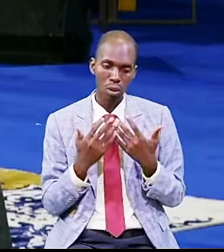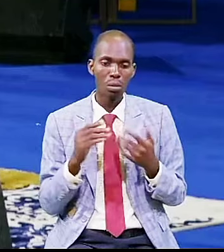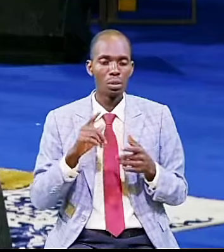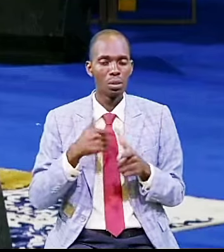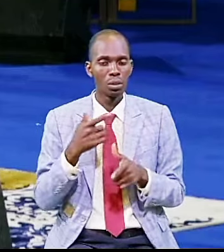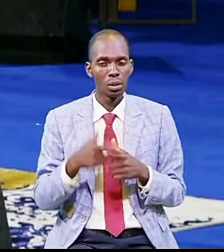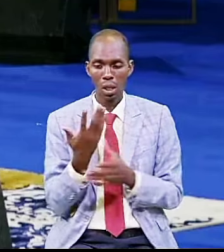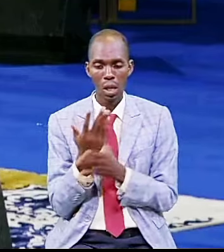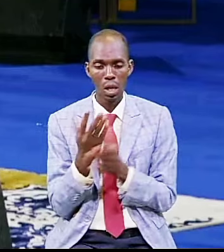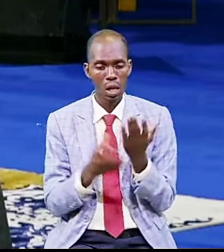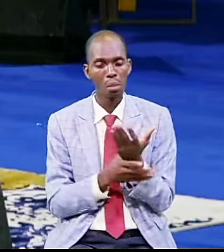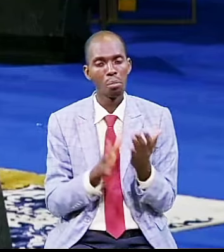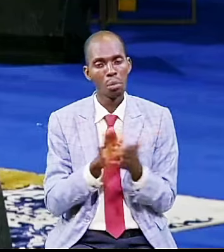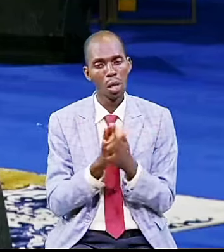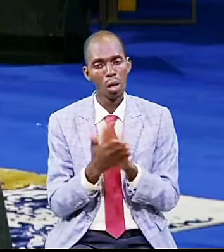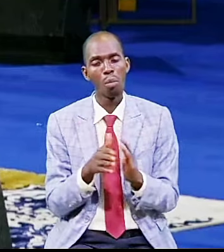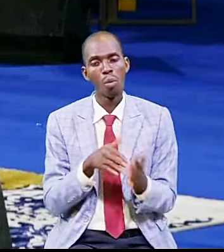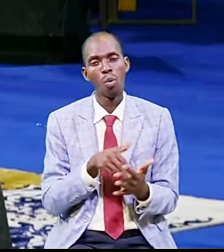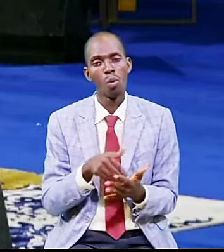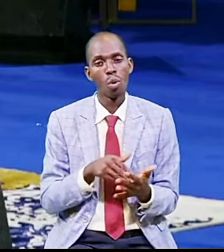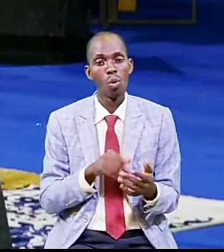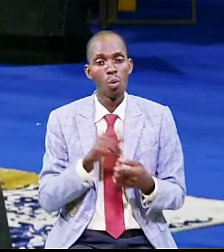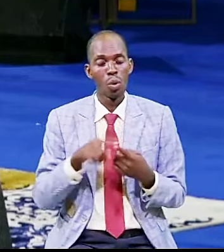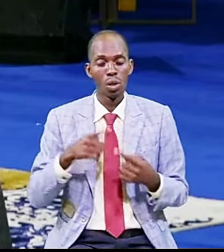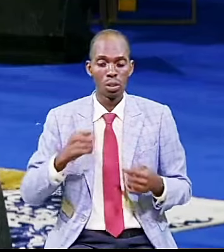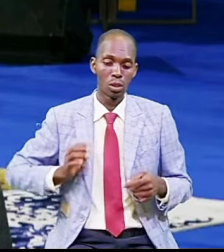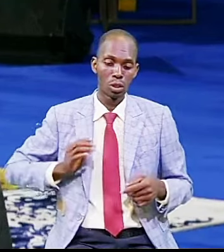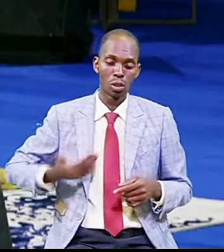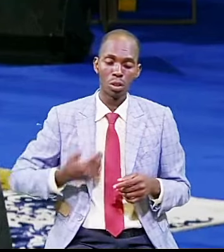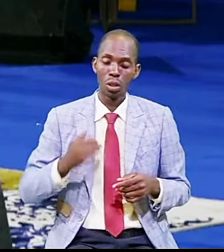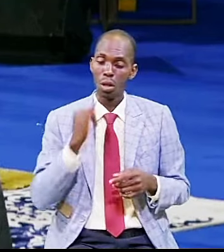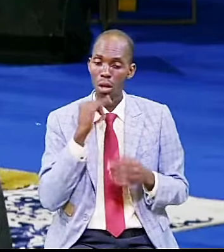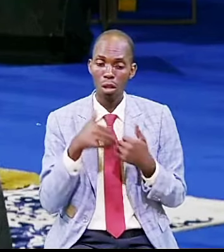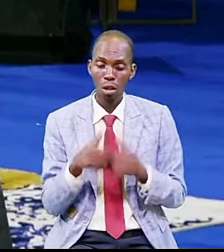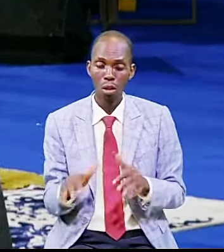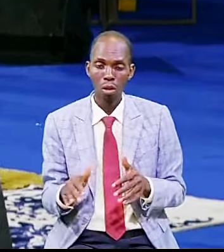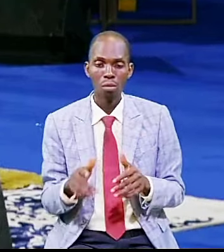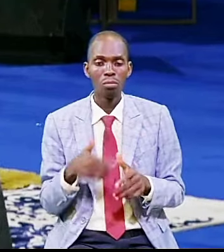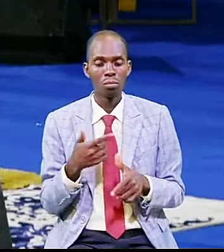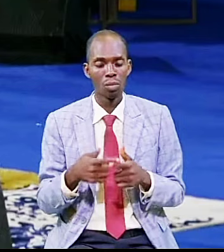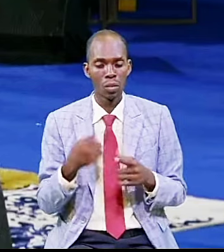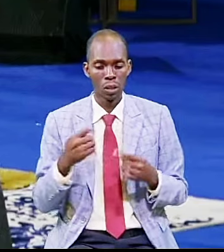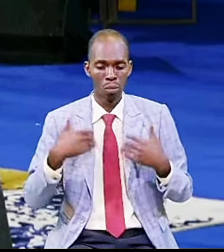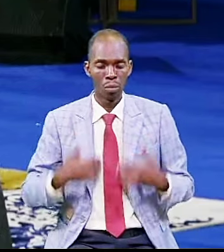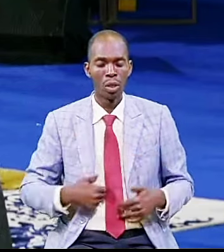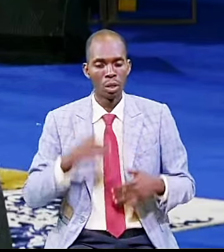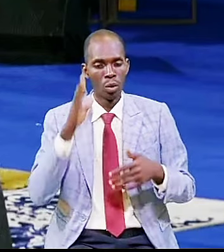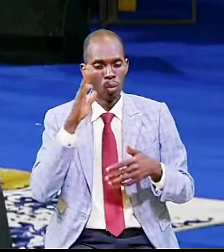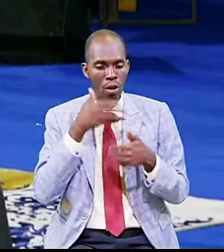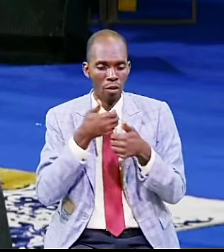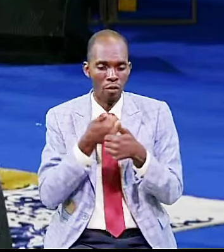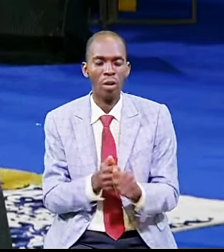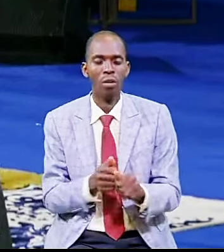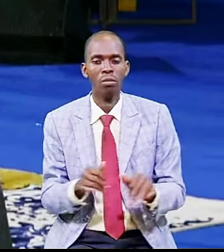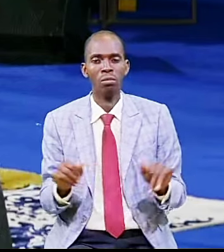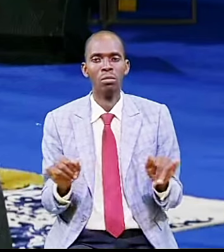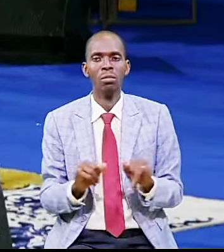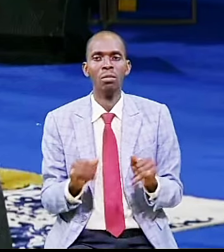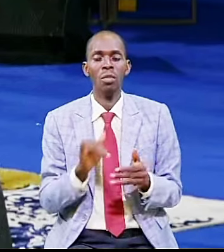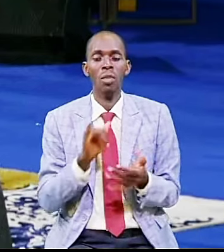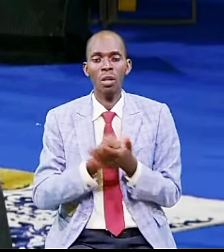lost, the body too will follow. That's why it touches our body.